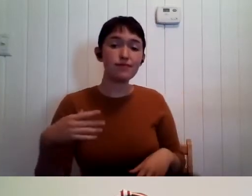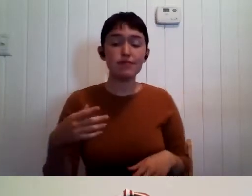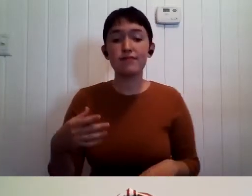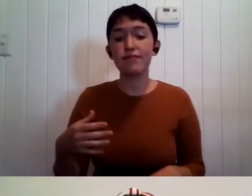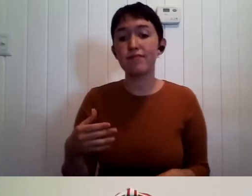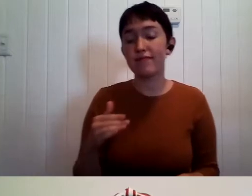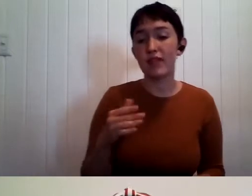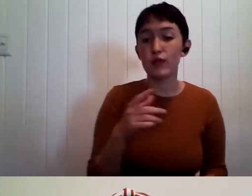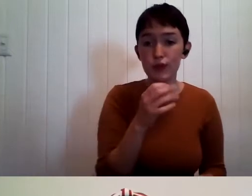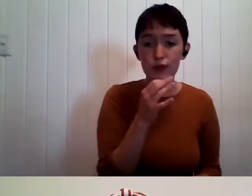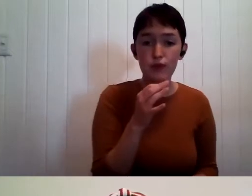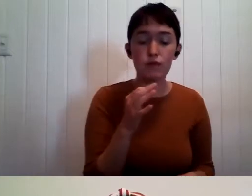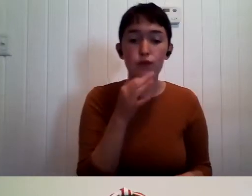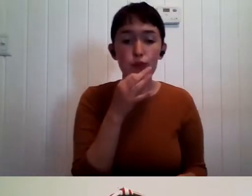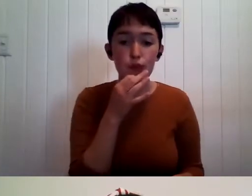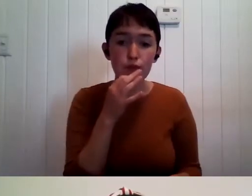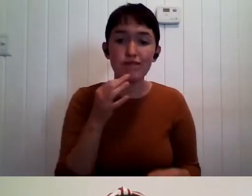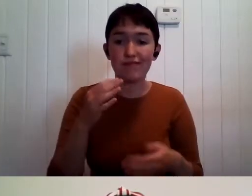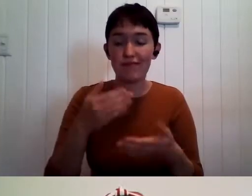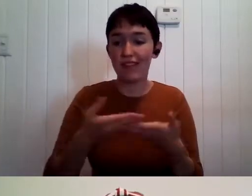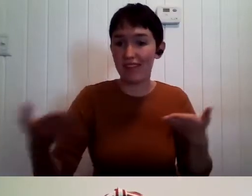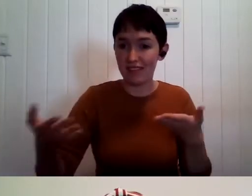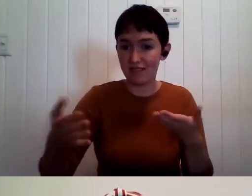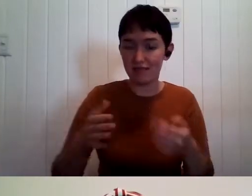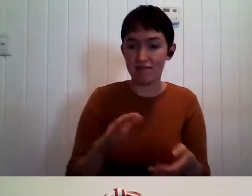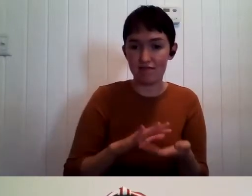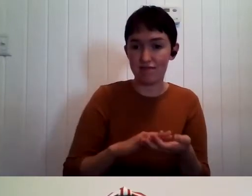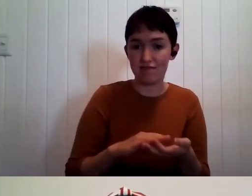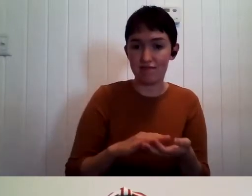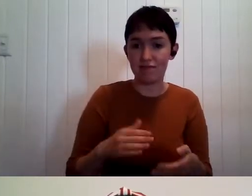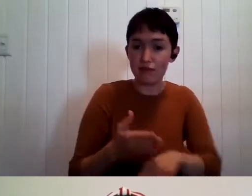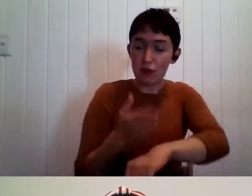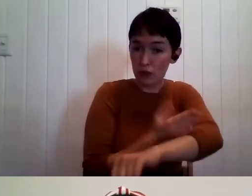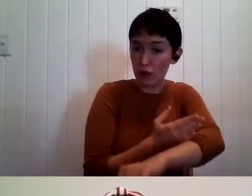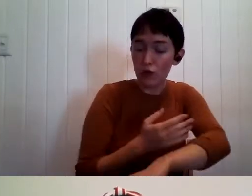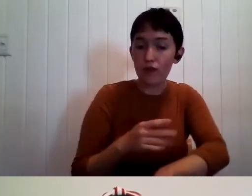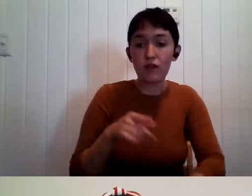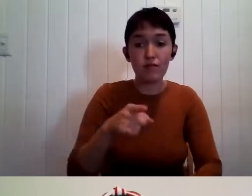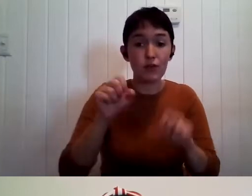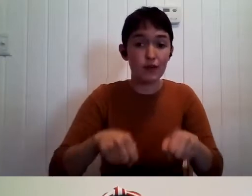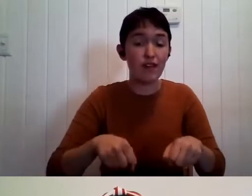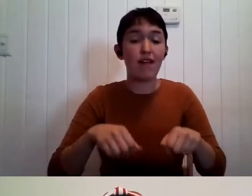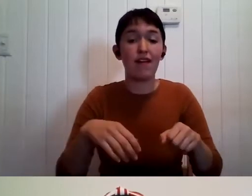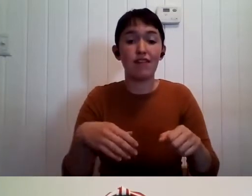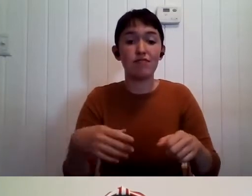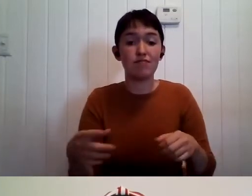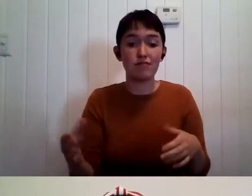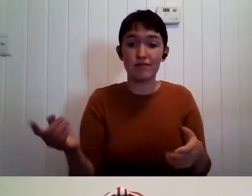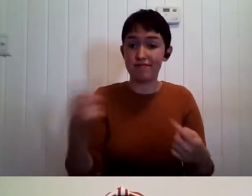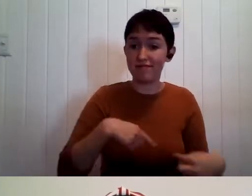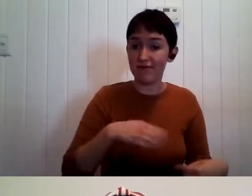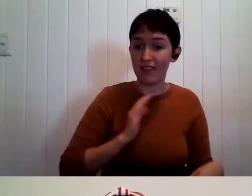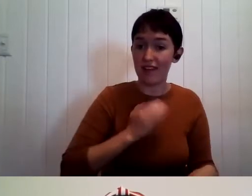for people who are local, we do tours where you can come to our campus and check out our labs and